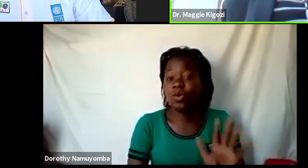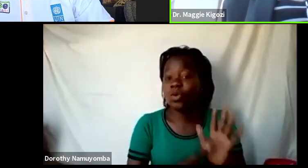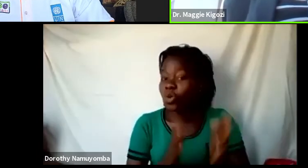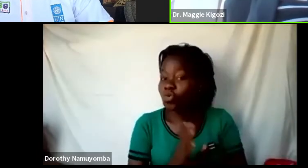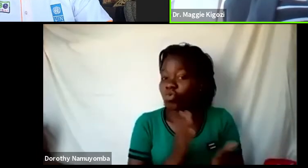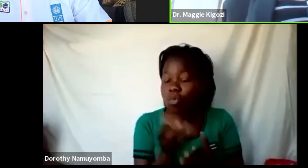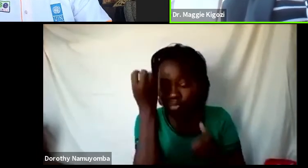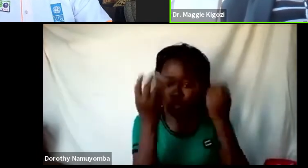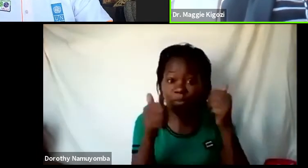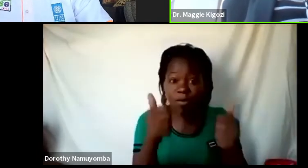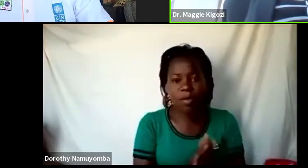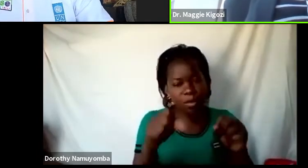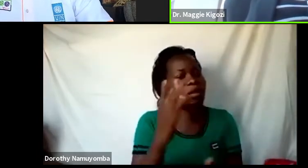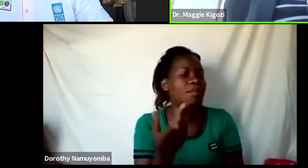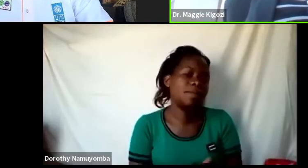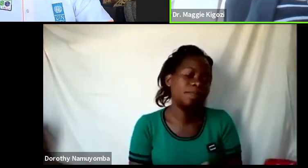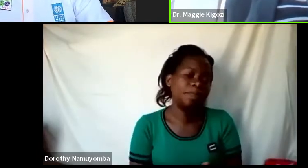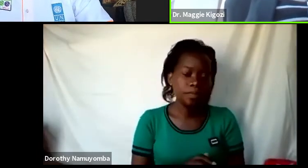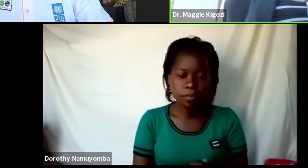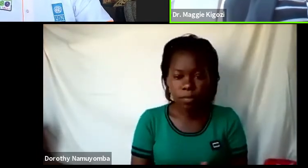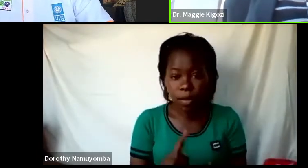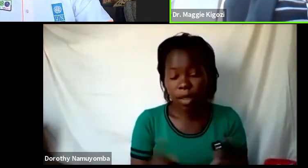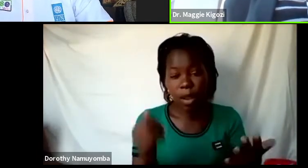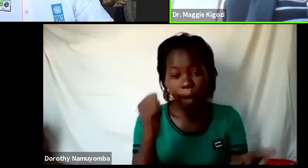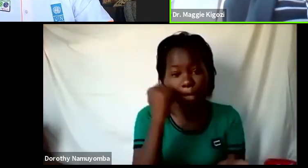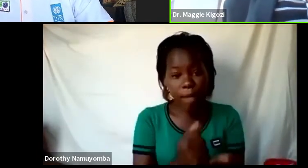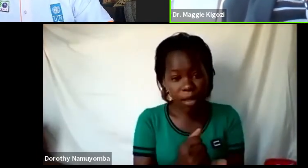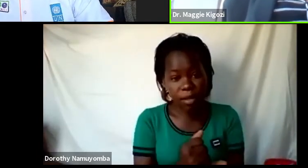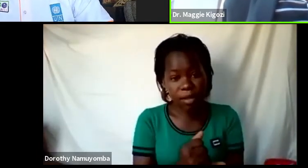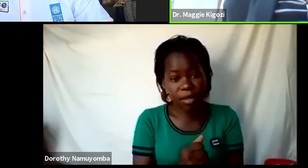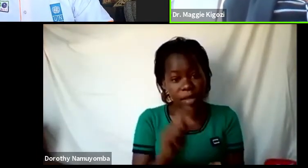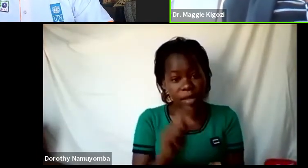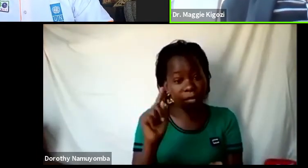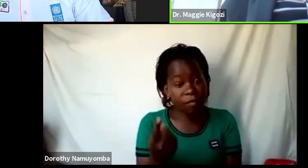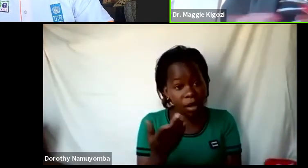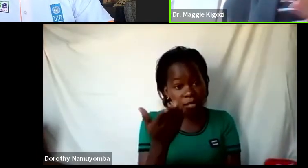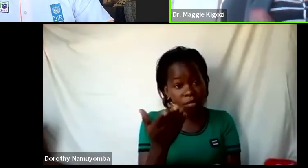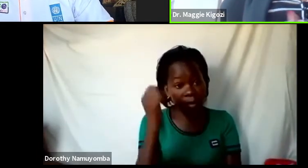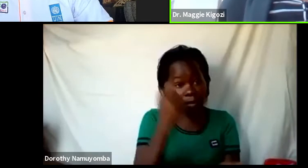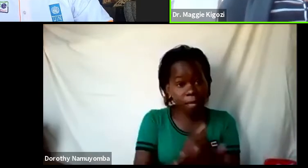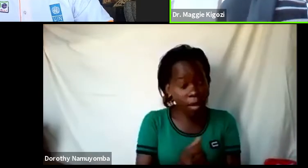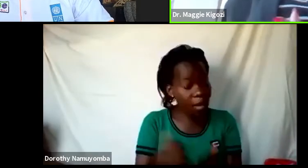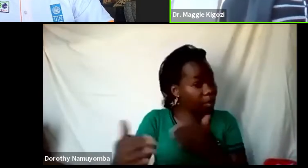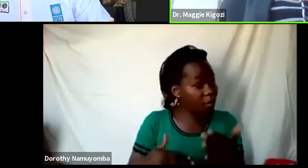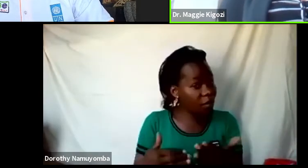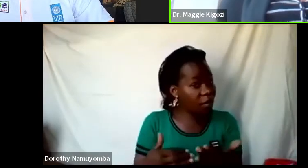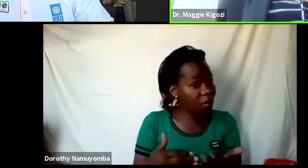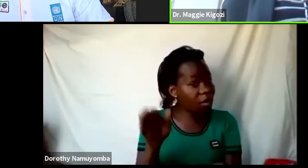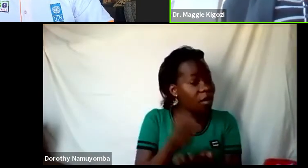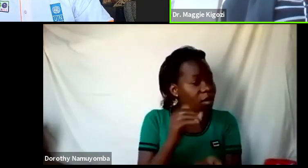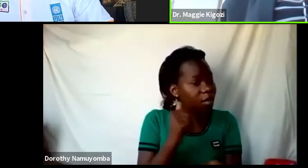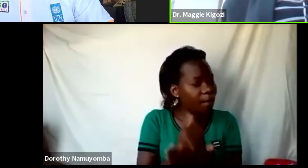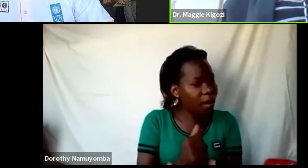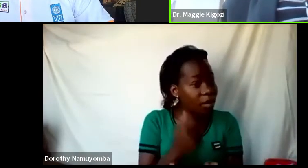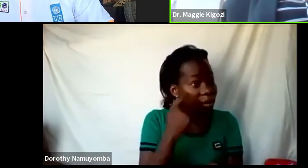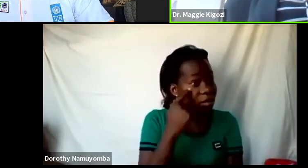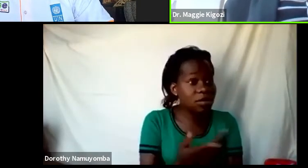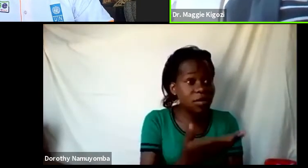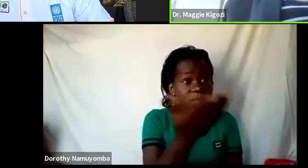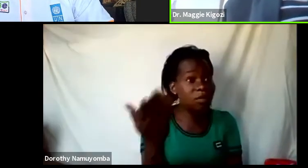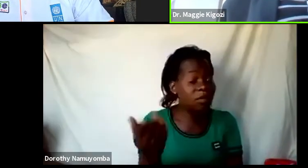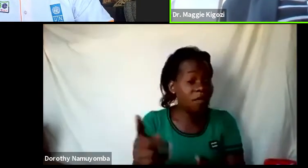Otherwise, the banks, first of all, have you got a bank? Have you been banking? They need to see you. They have known you for a number of